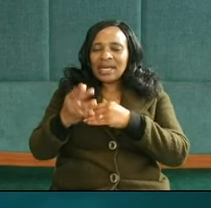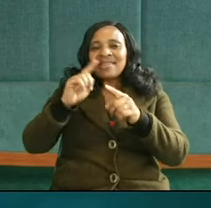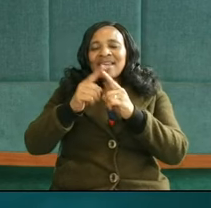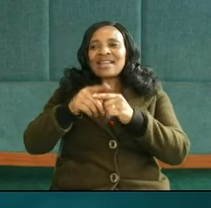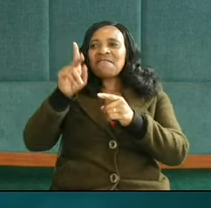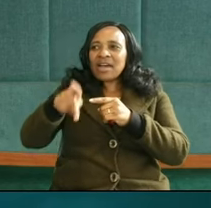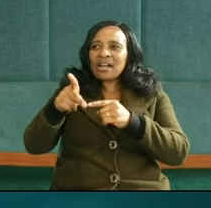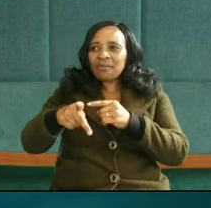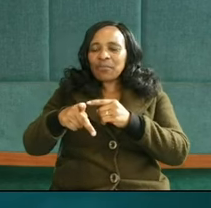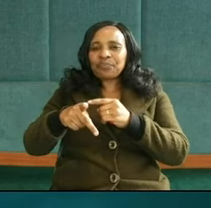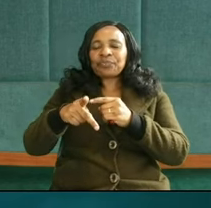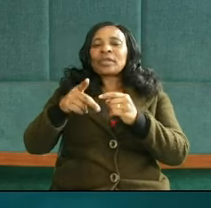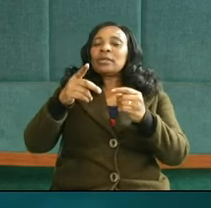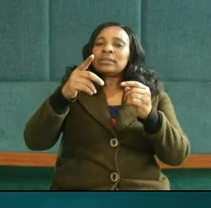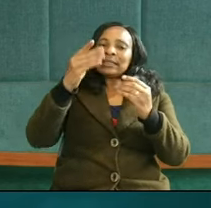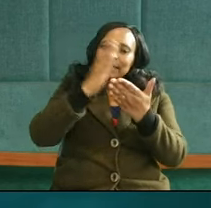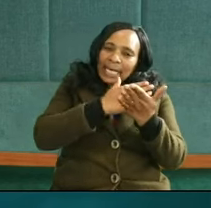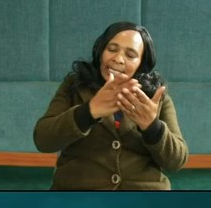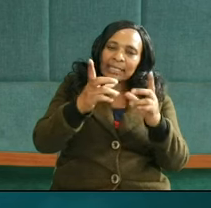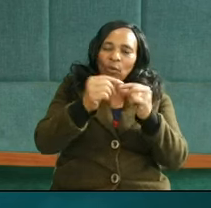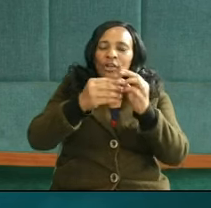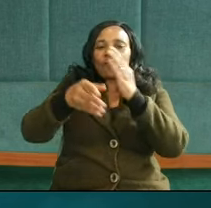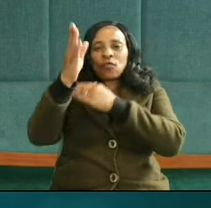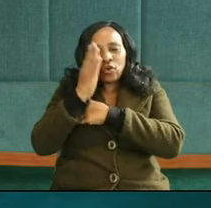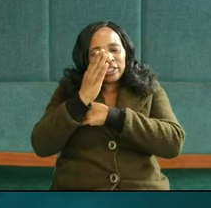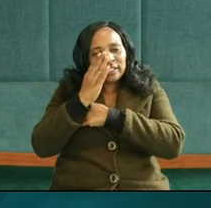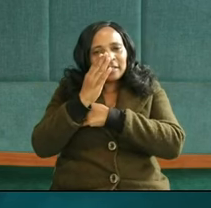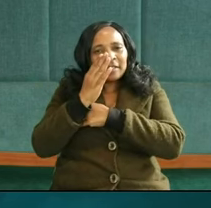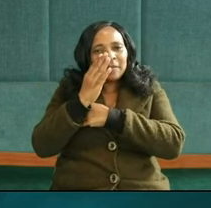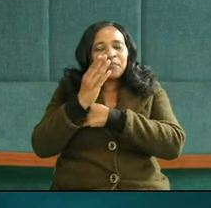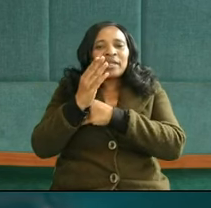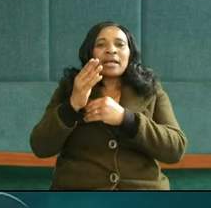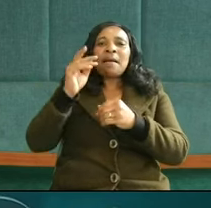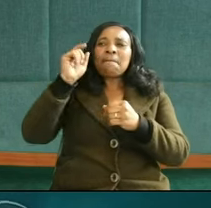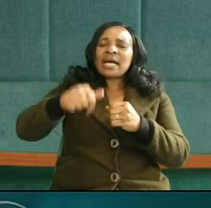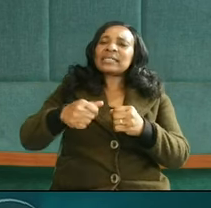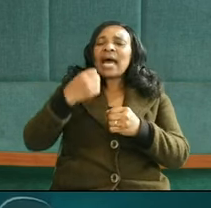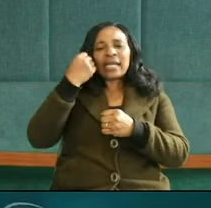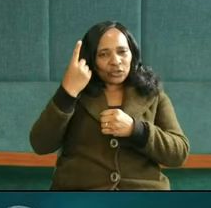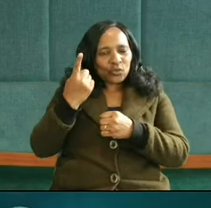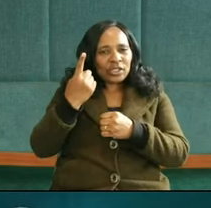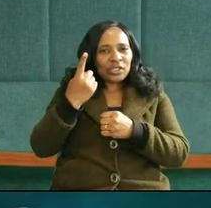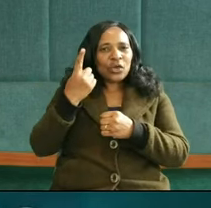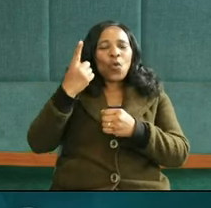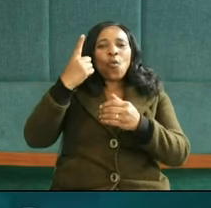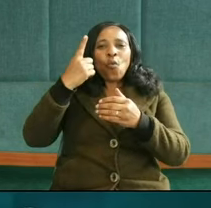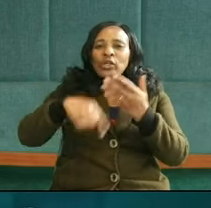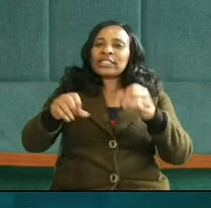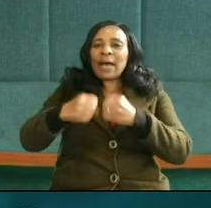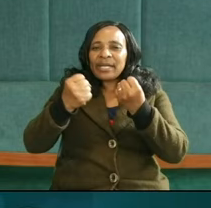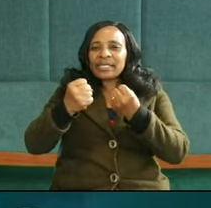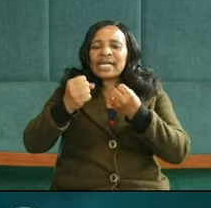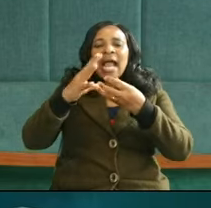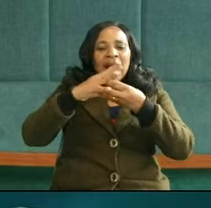Philip, being studious of the word of God, as we will see in the next verse, must have understood this and was comfortable to